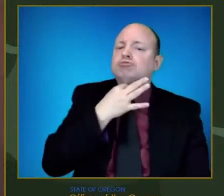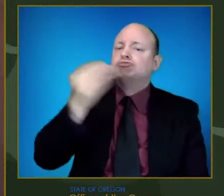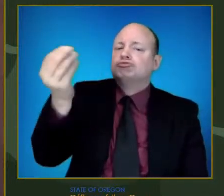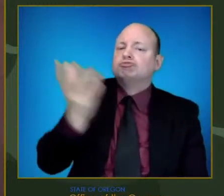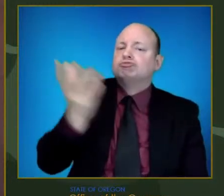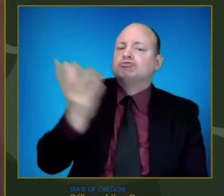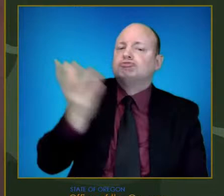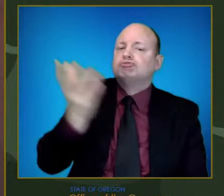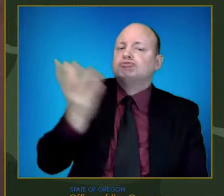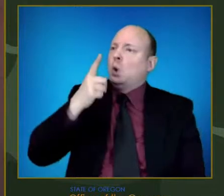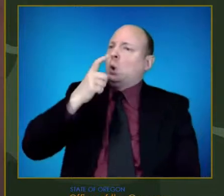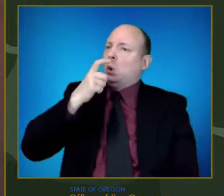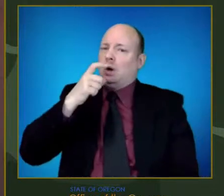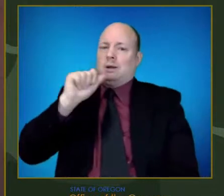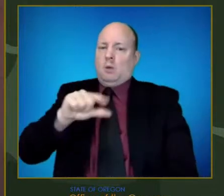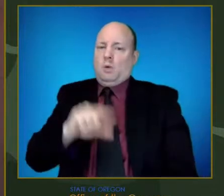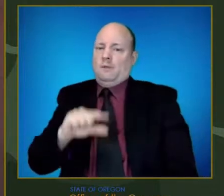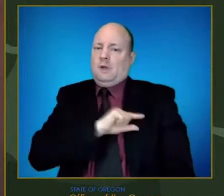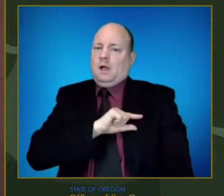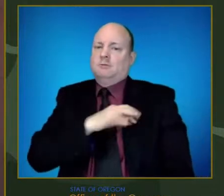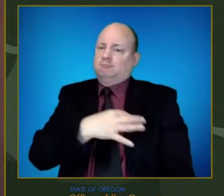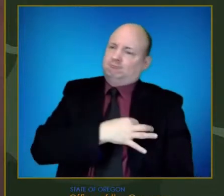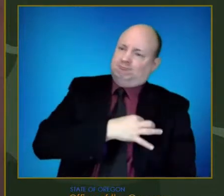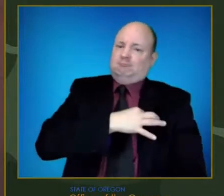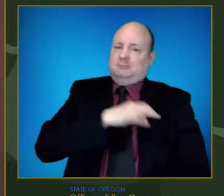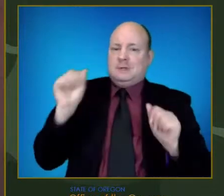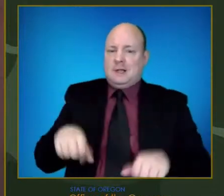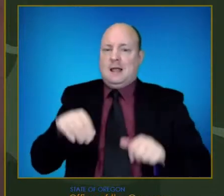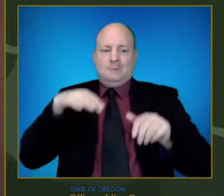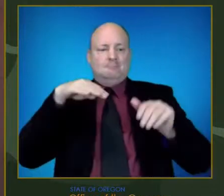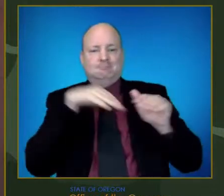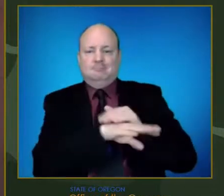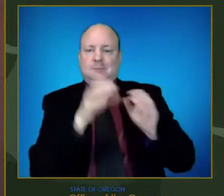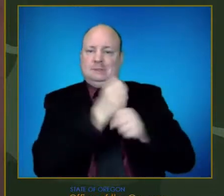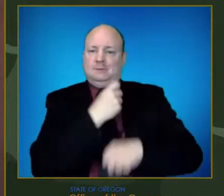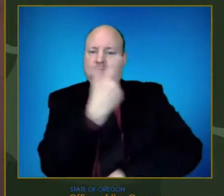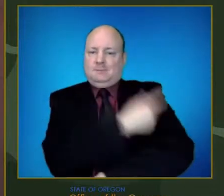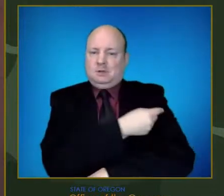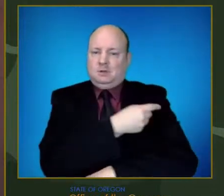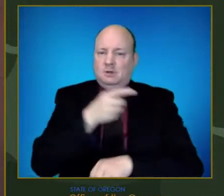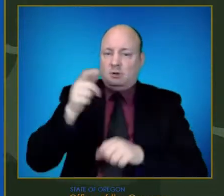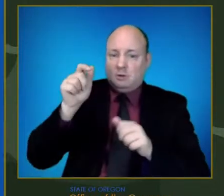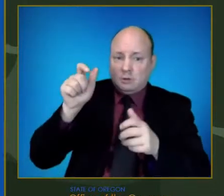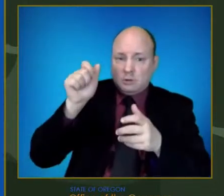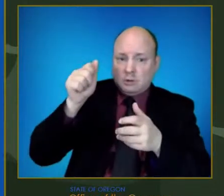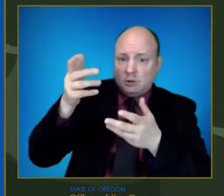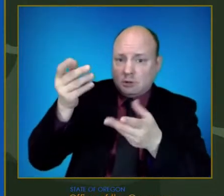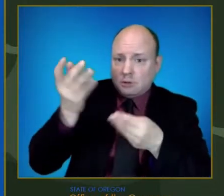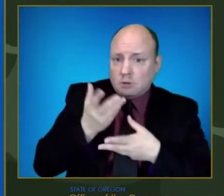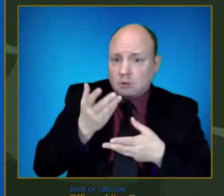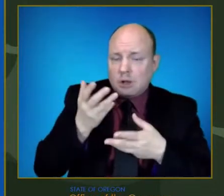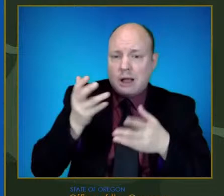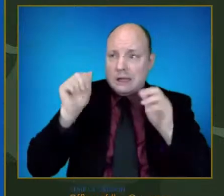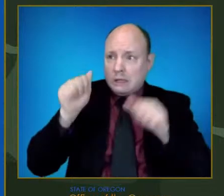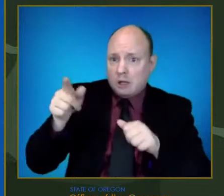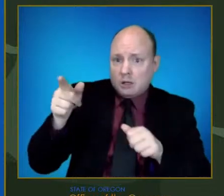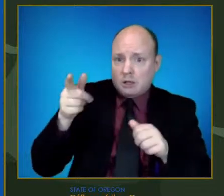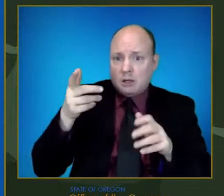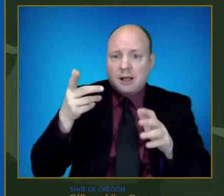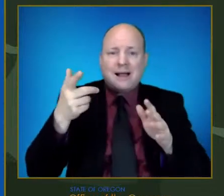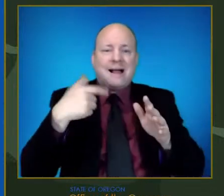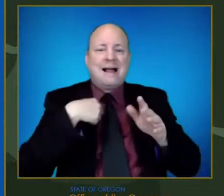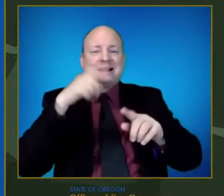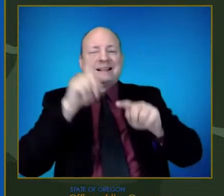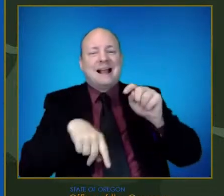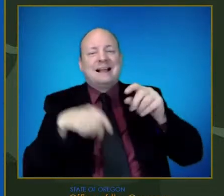pretty close to everyone already being able to be vaccinated. Yeah, I can't give you a good number for April 5th,